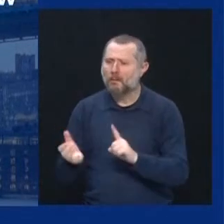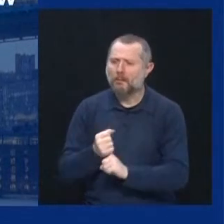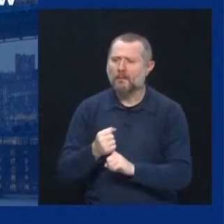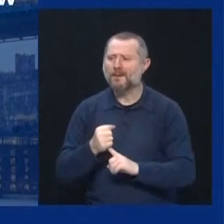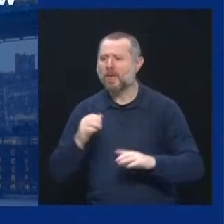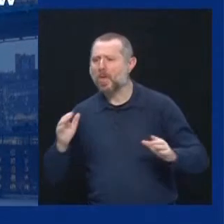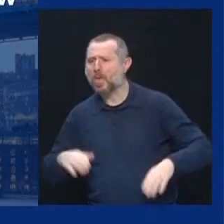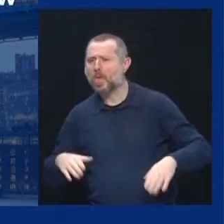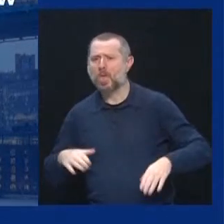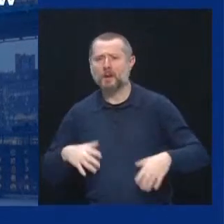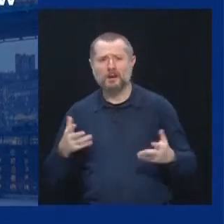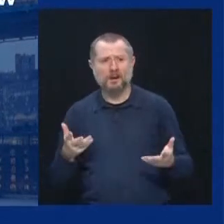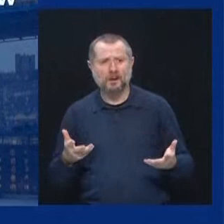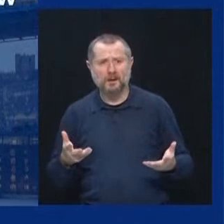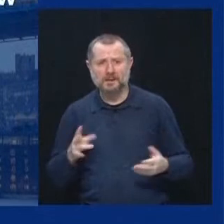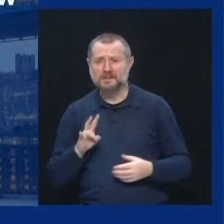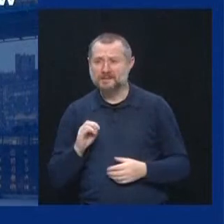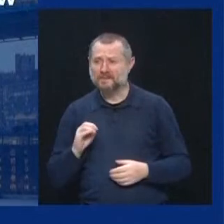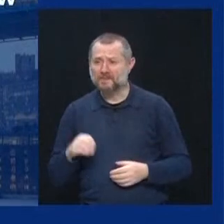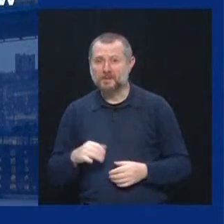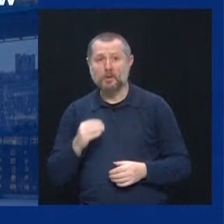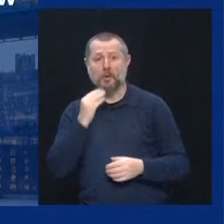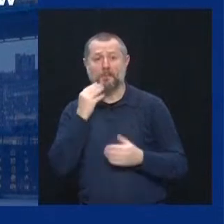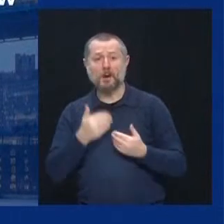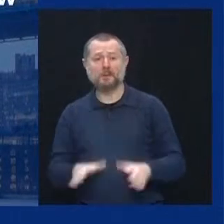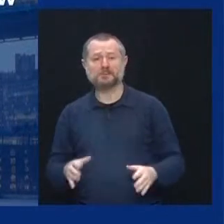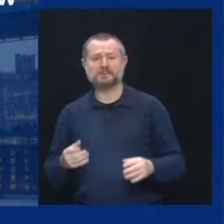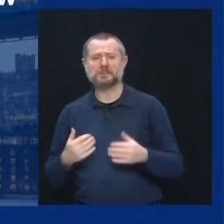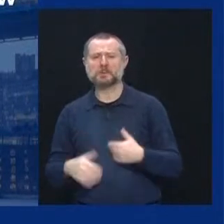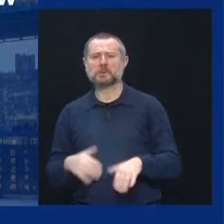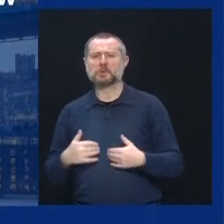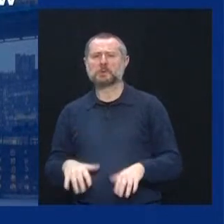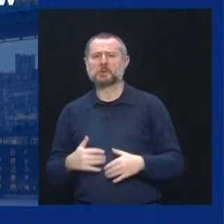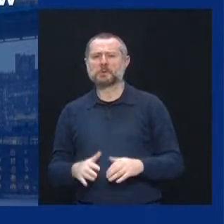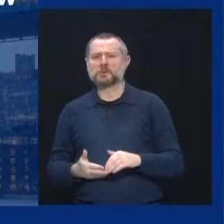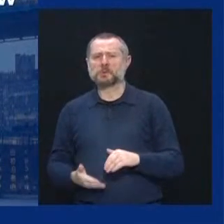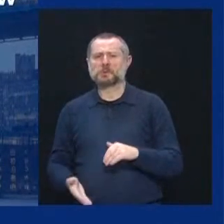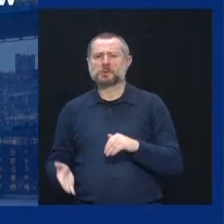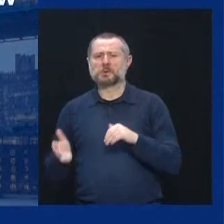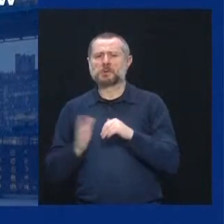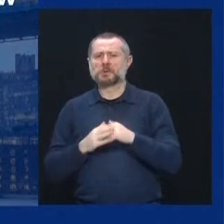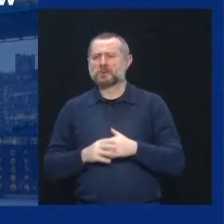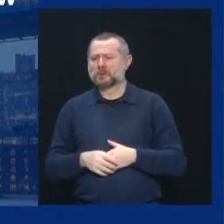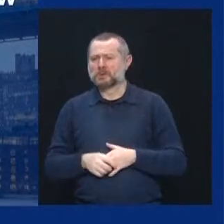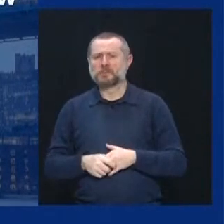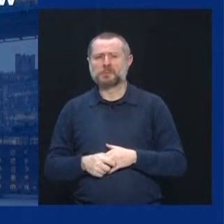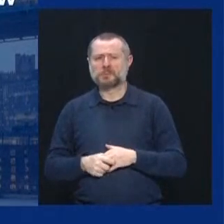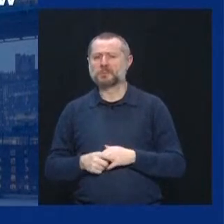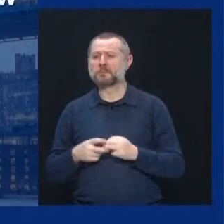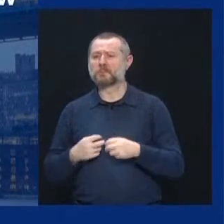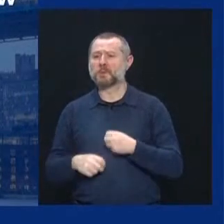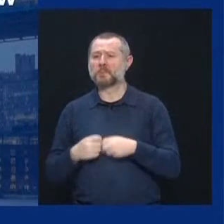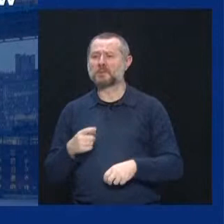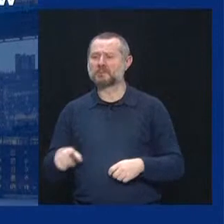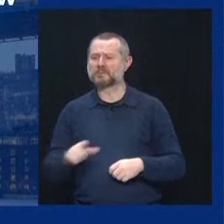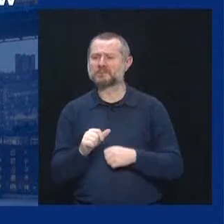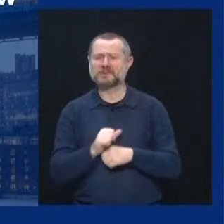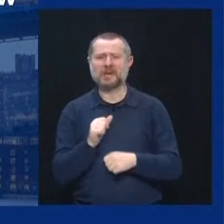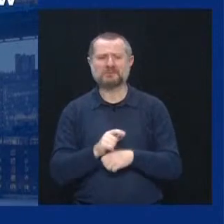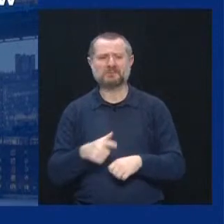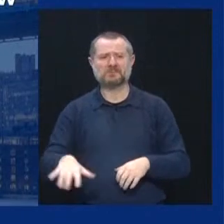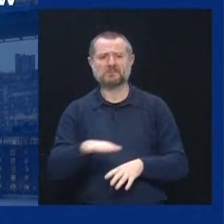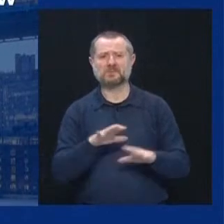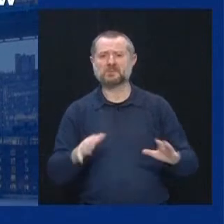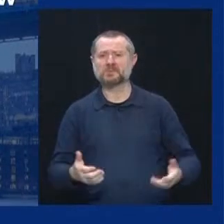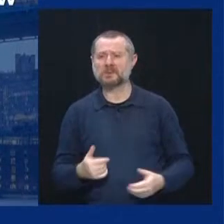You have a homeless problem in New York City. And you have a homeless problem where people are dangerous. And they're a